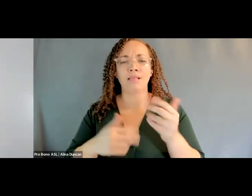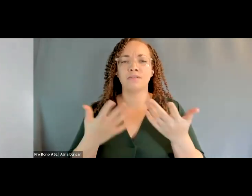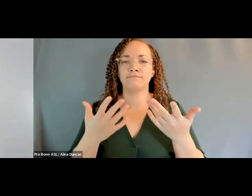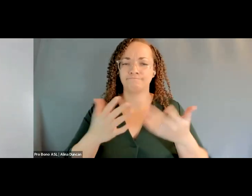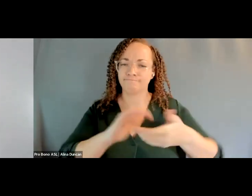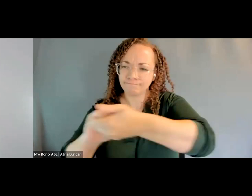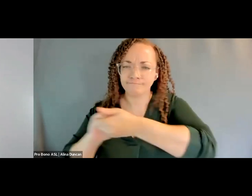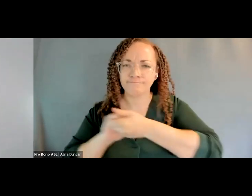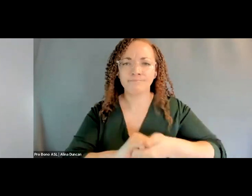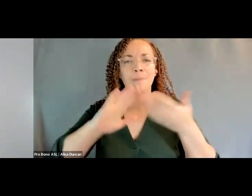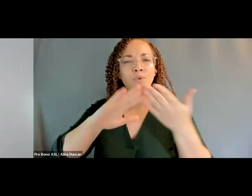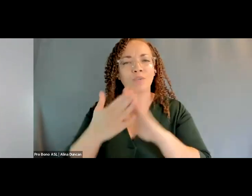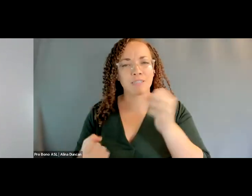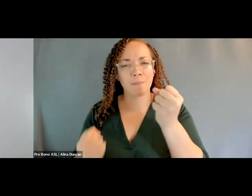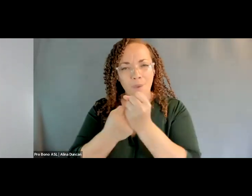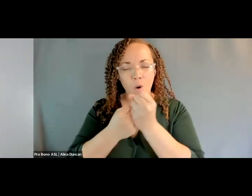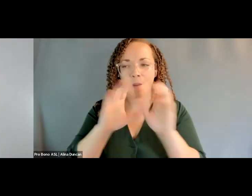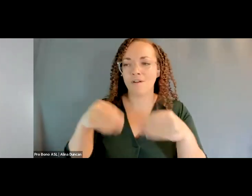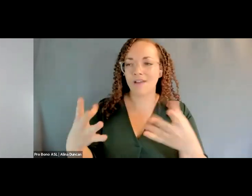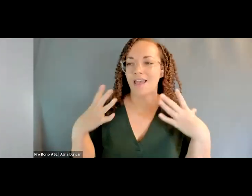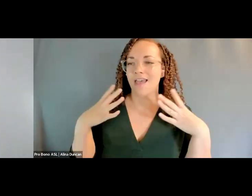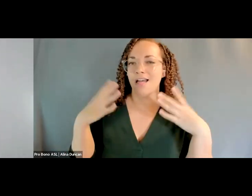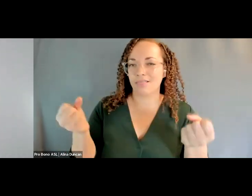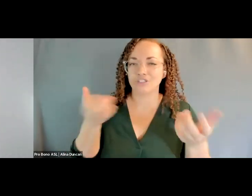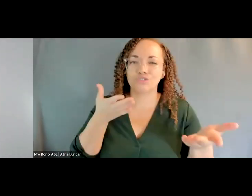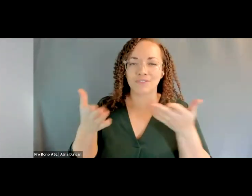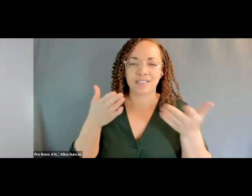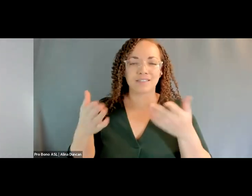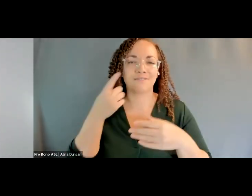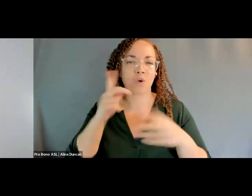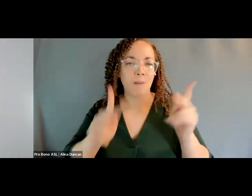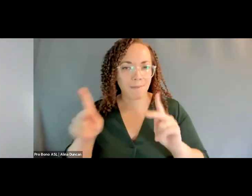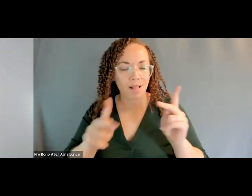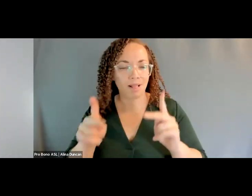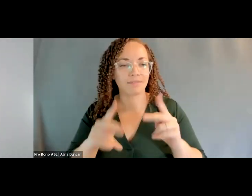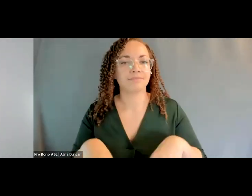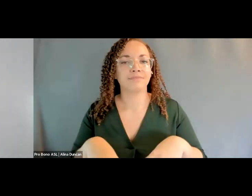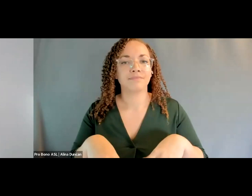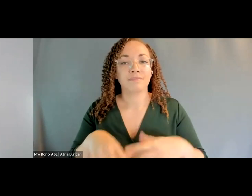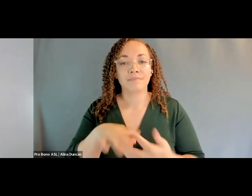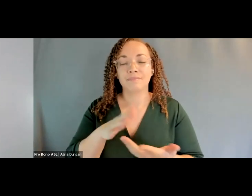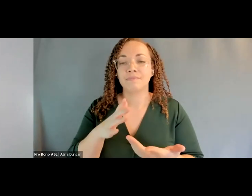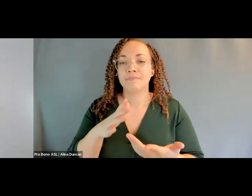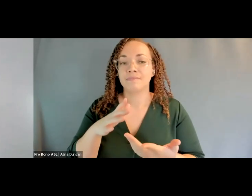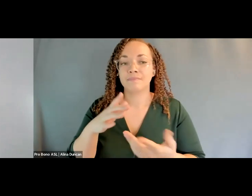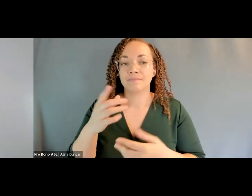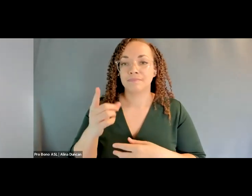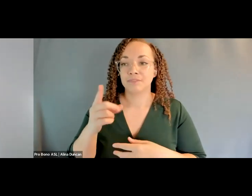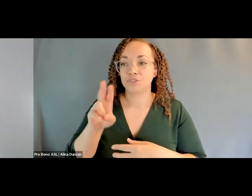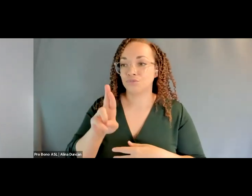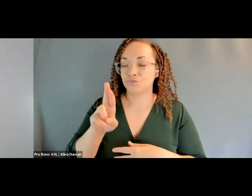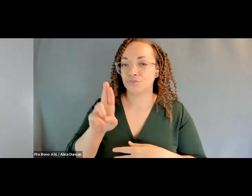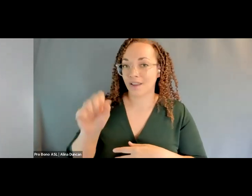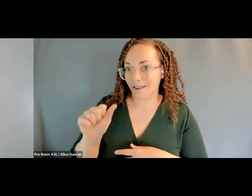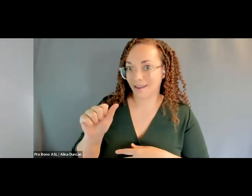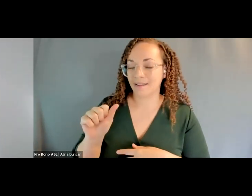health services to reduce risks and harms. The Department of Research and Academic Engagement, or DRE, which is my department,